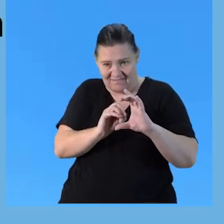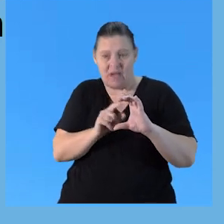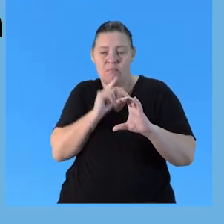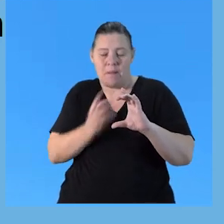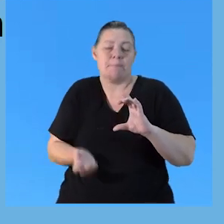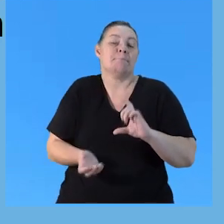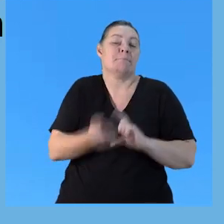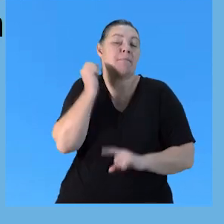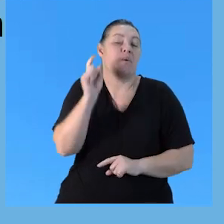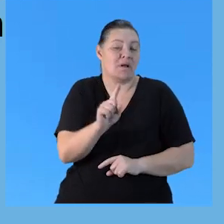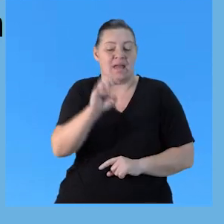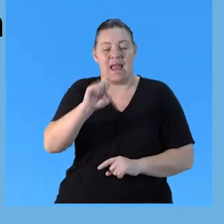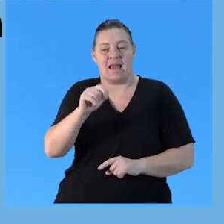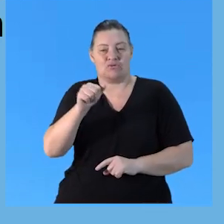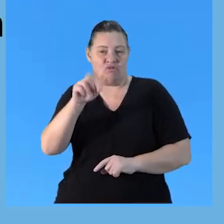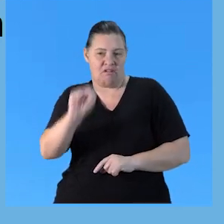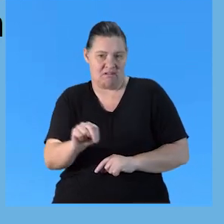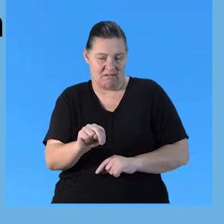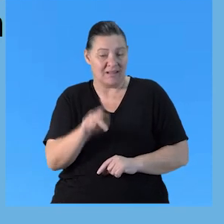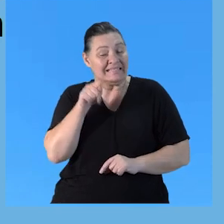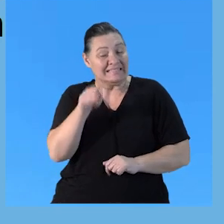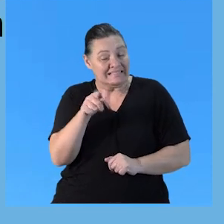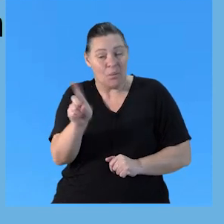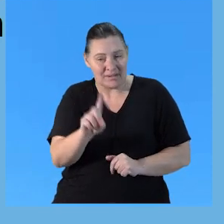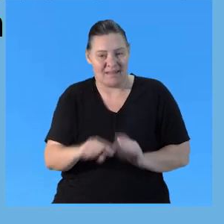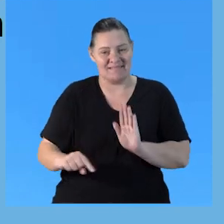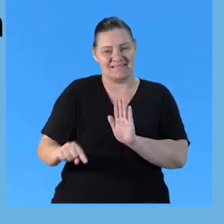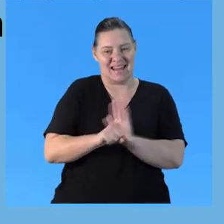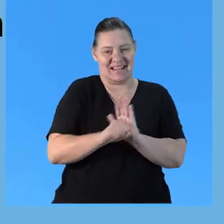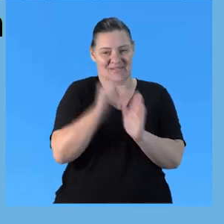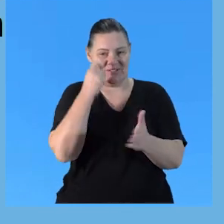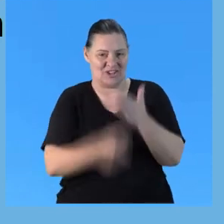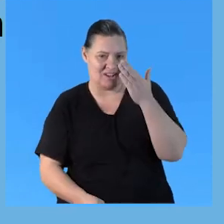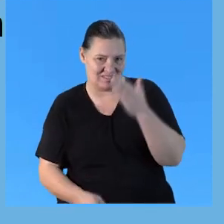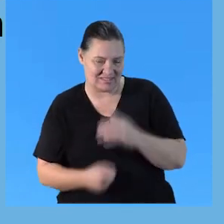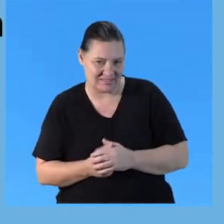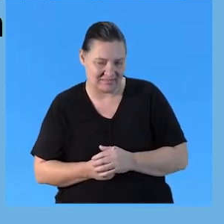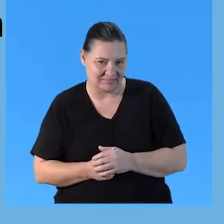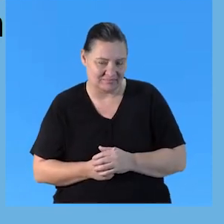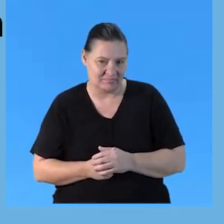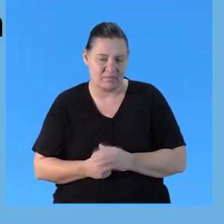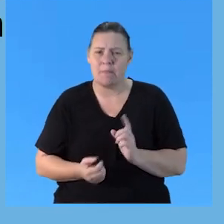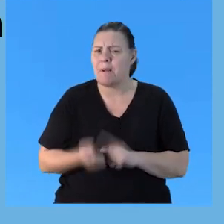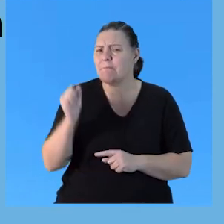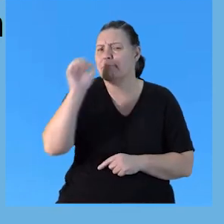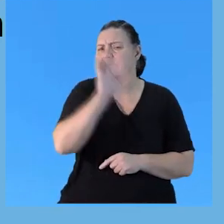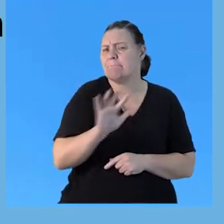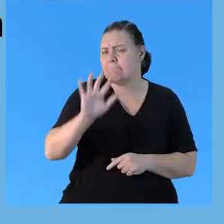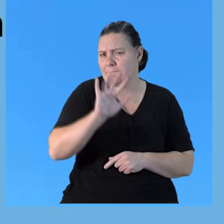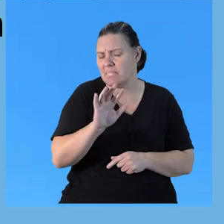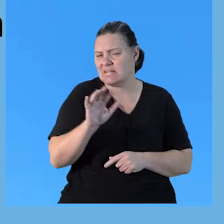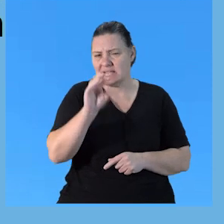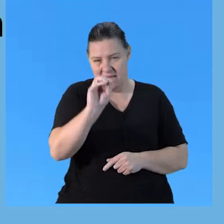If our switch was open, when the current flowing through here, when it gets to this point, if it was